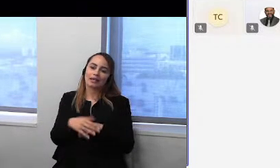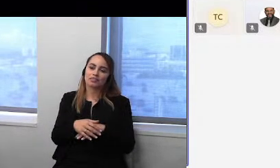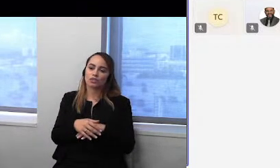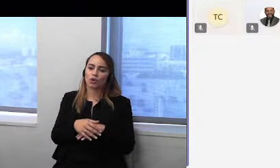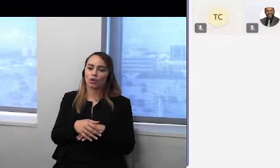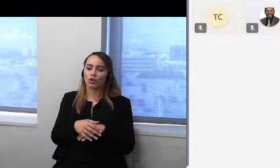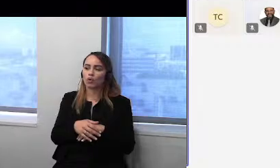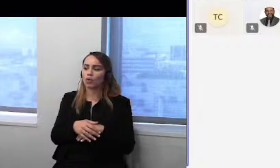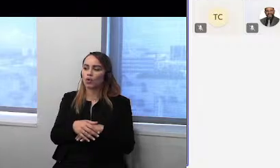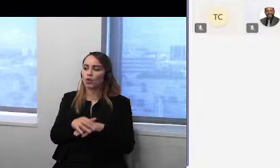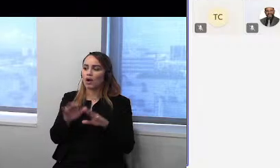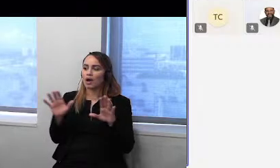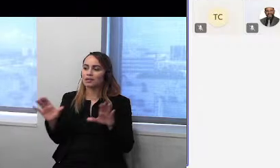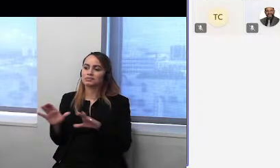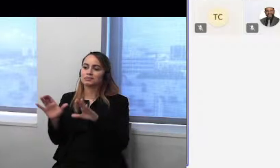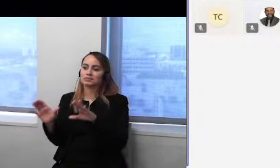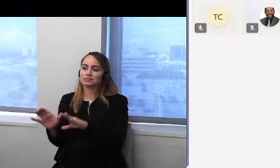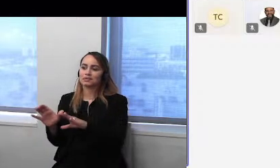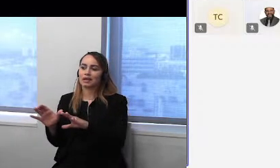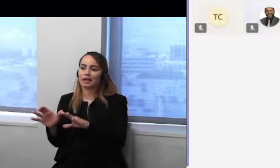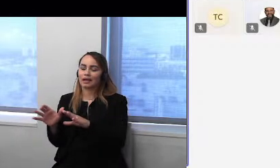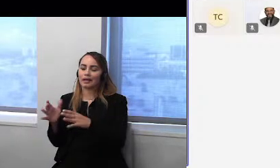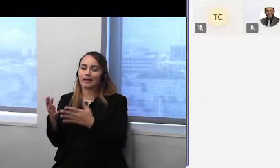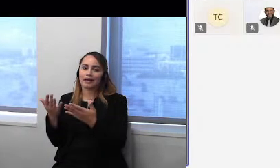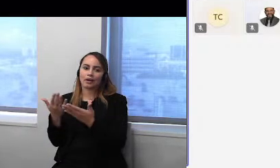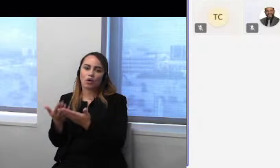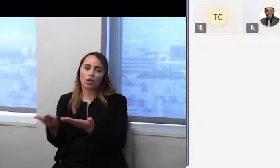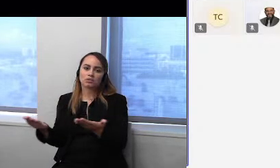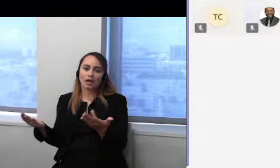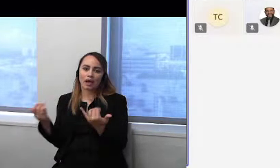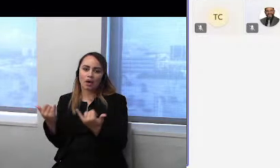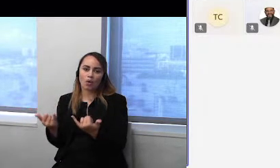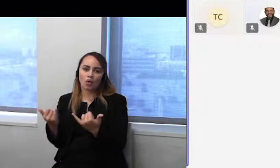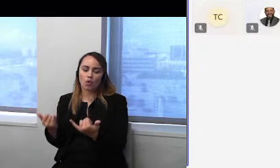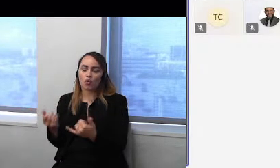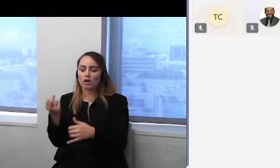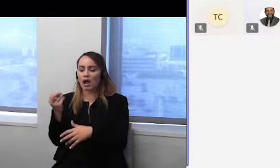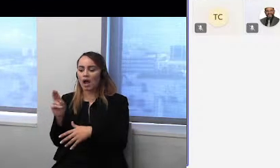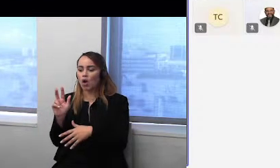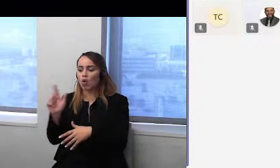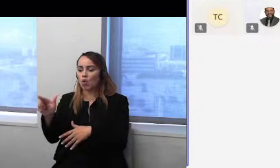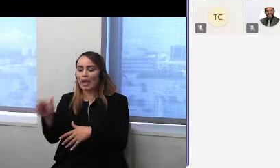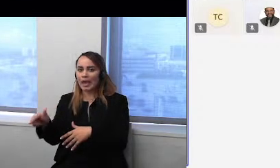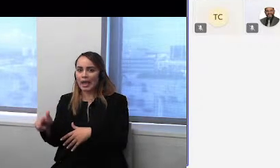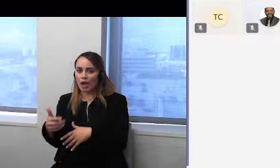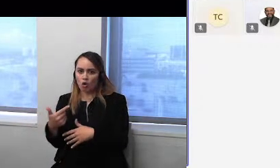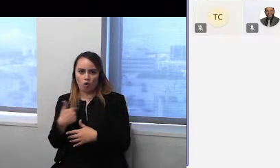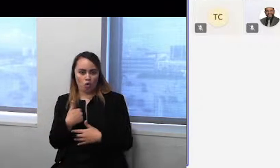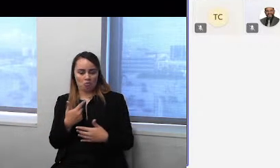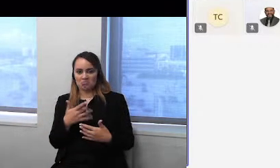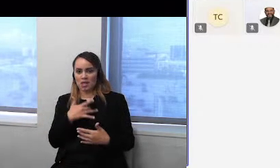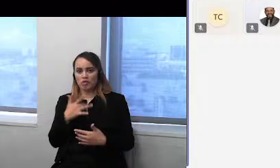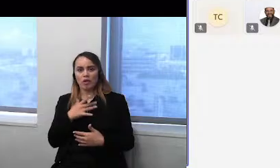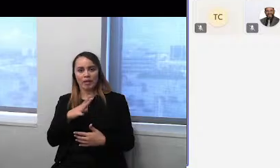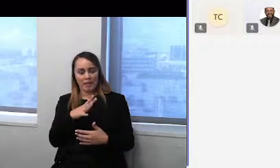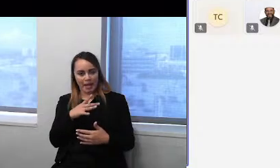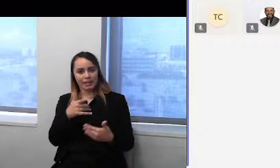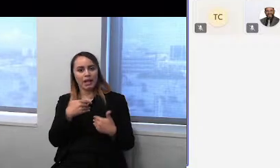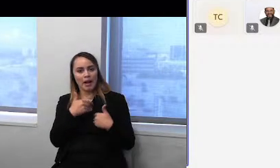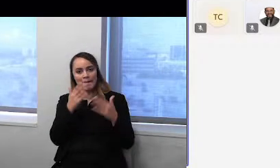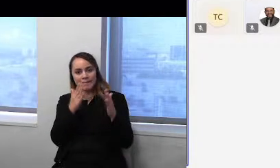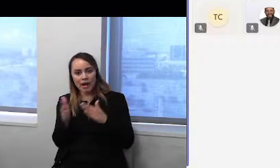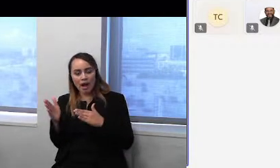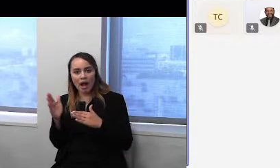incurring certain costs now versus incurring them later. And I'm thinking, well, that sounds pretty good. It sounds like they have a plan by which that is